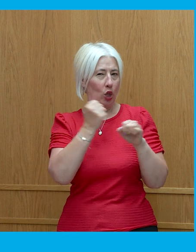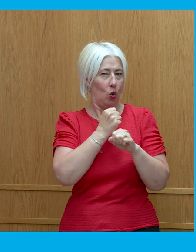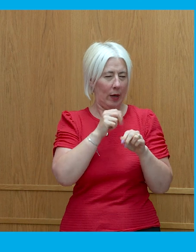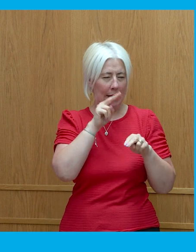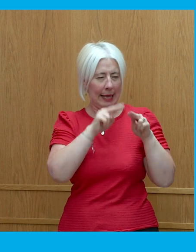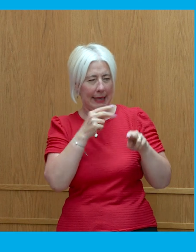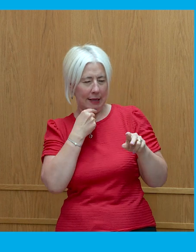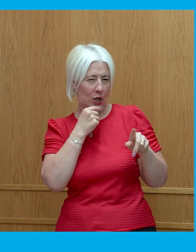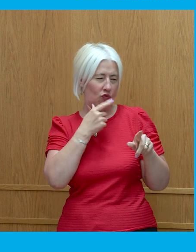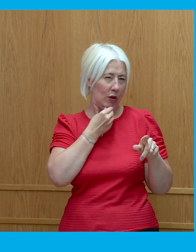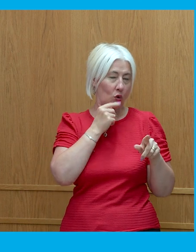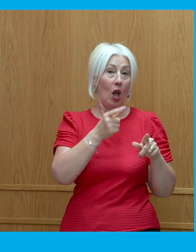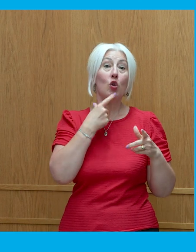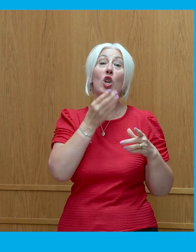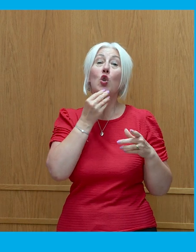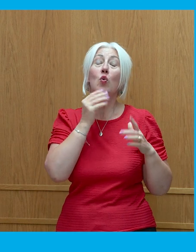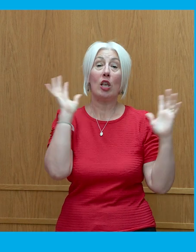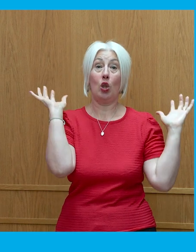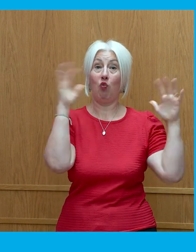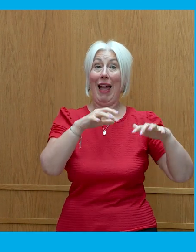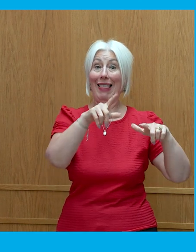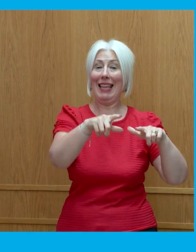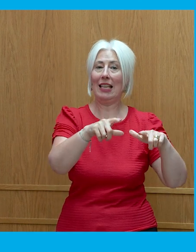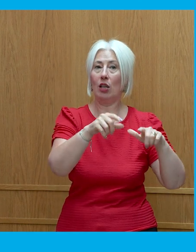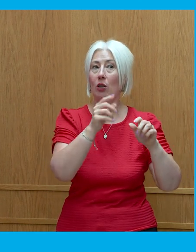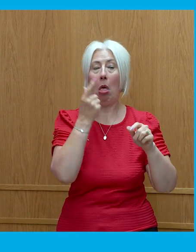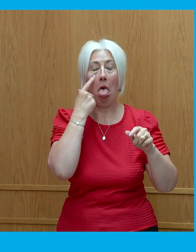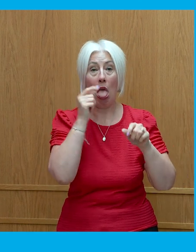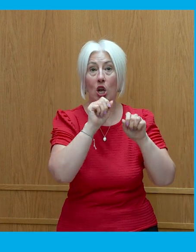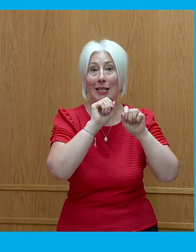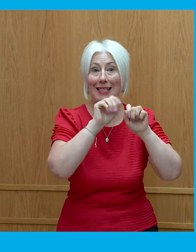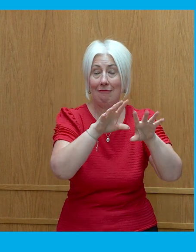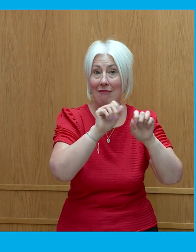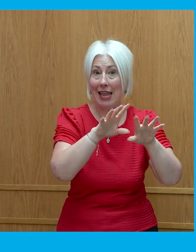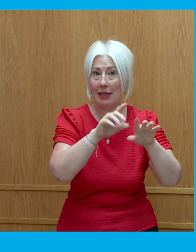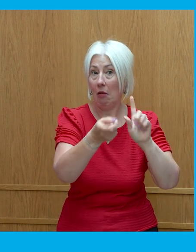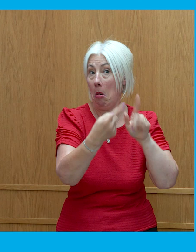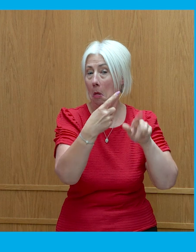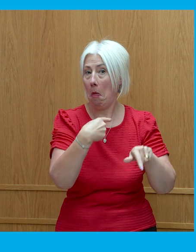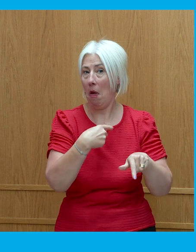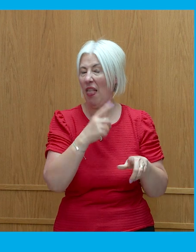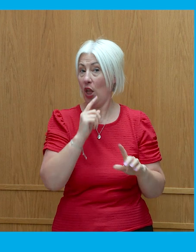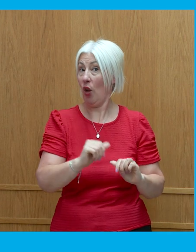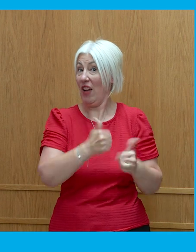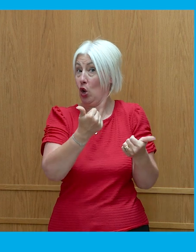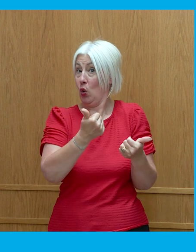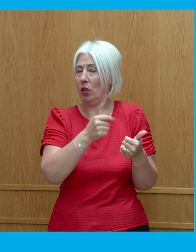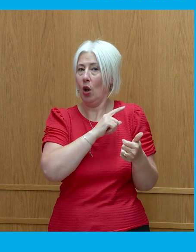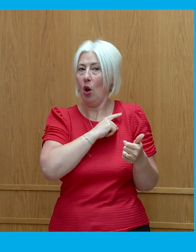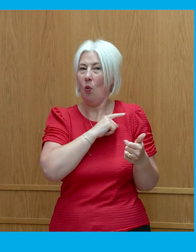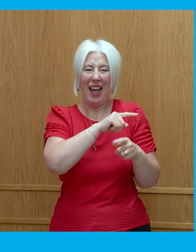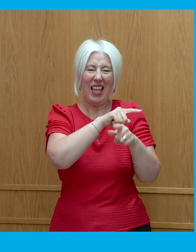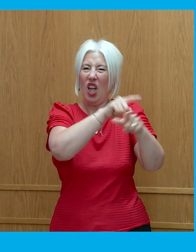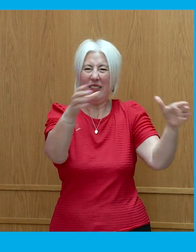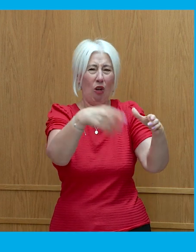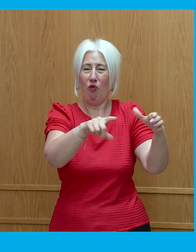using his rallies as a feedback loop. Now, I'm not sure they're a great feedback loop because they're kind of folks that, right, it's already a self-selected group